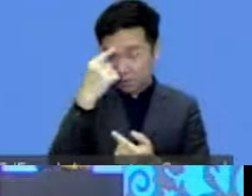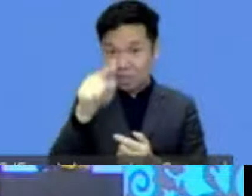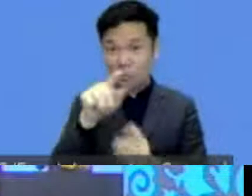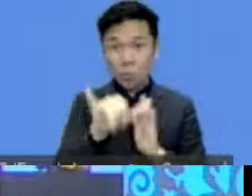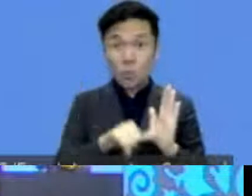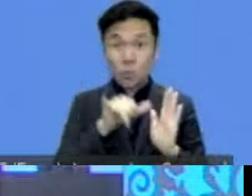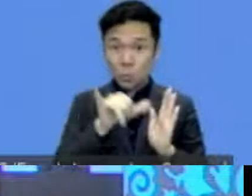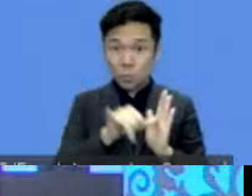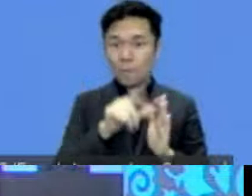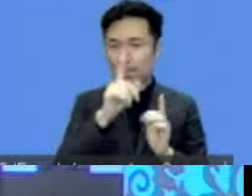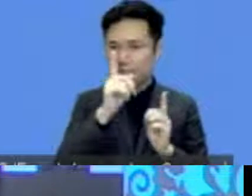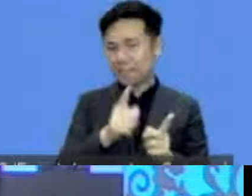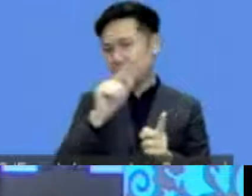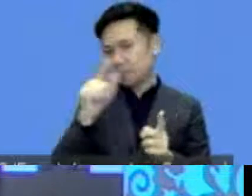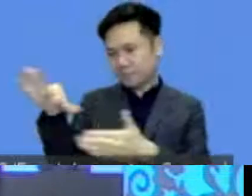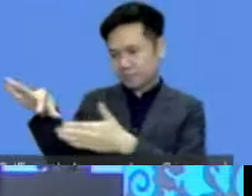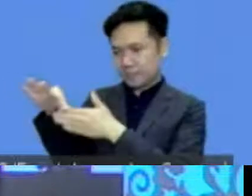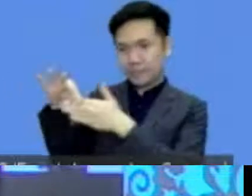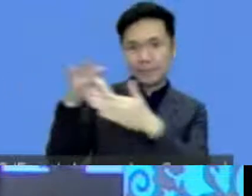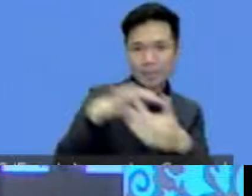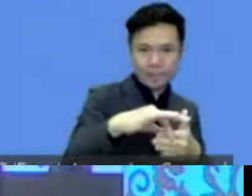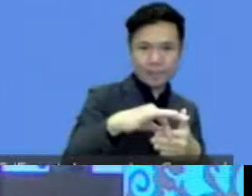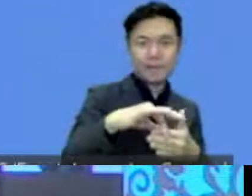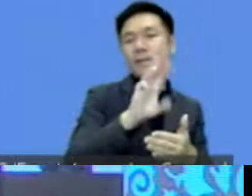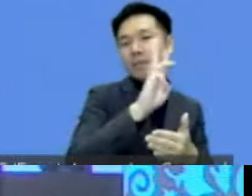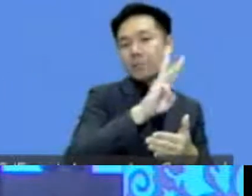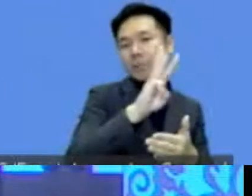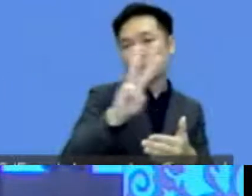be via video link.